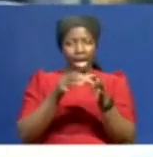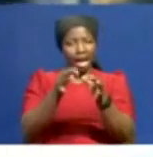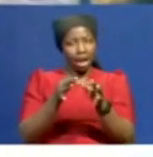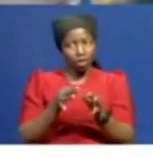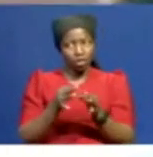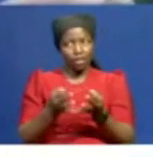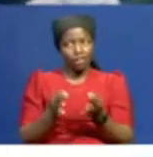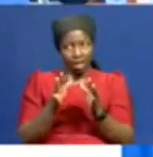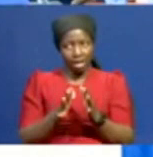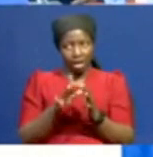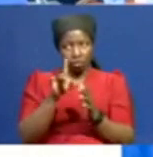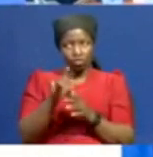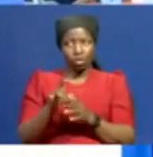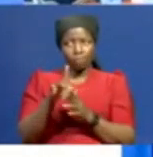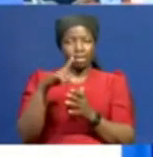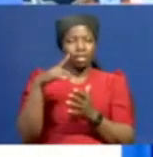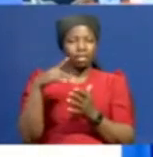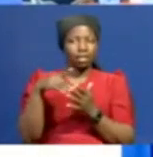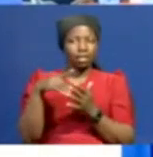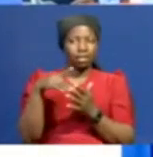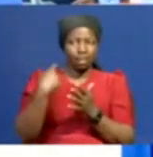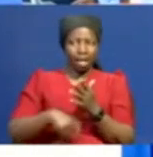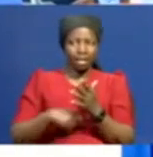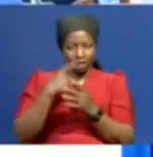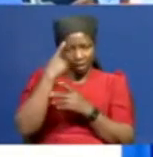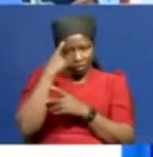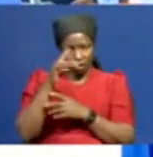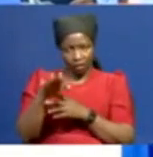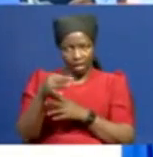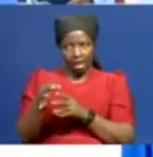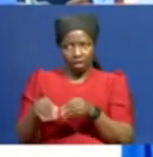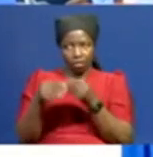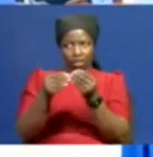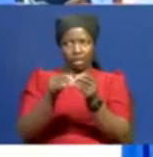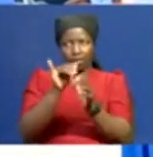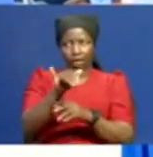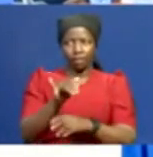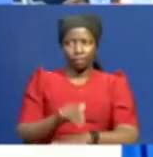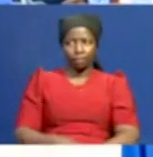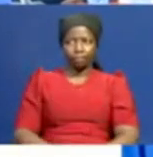recover those amounts. Gishoki Washira, Prime Edition.